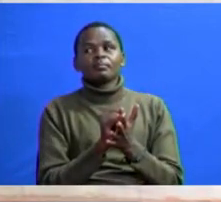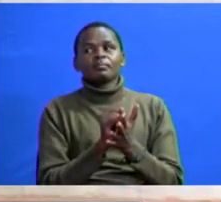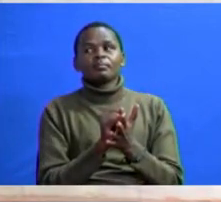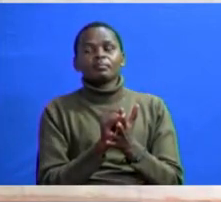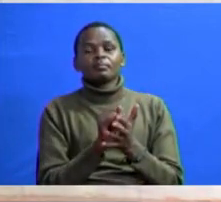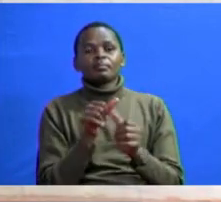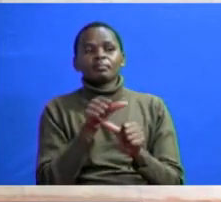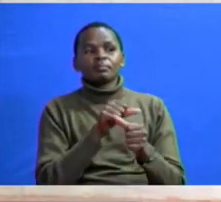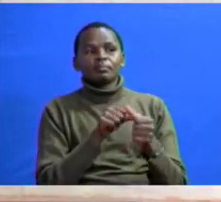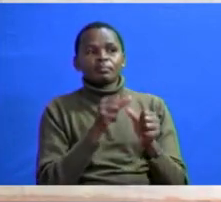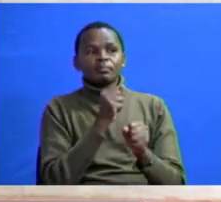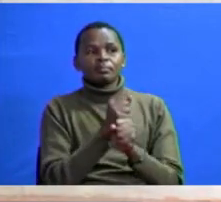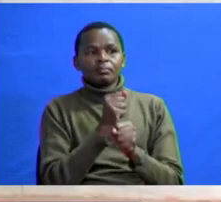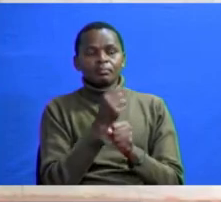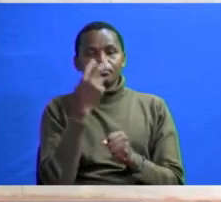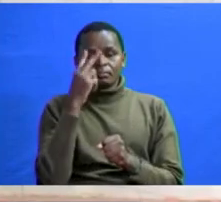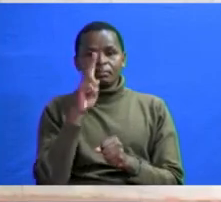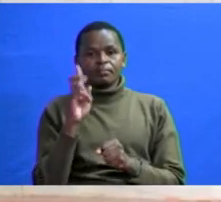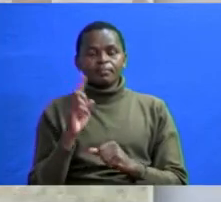activity was done. Take a look.